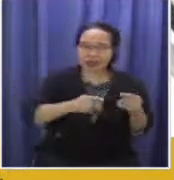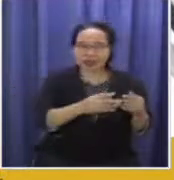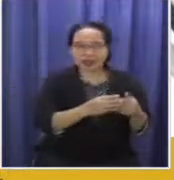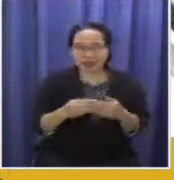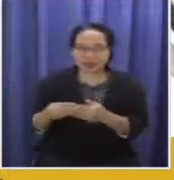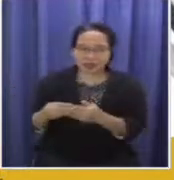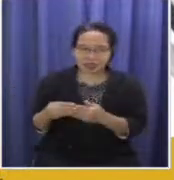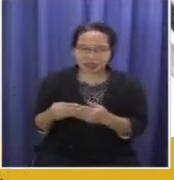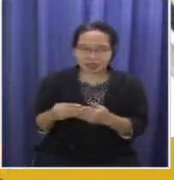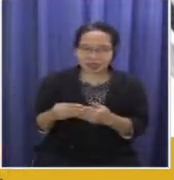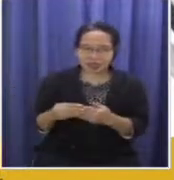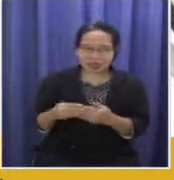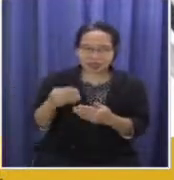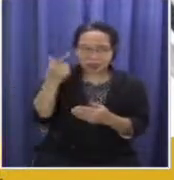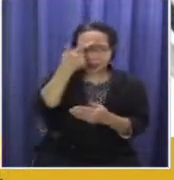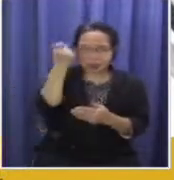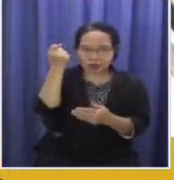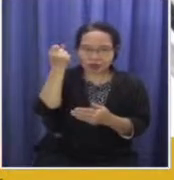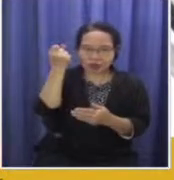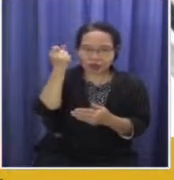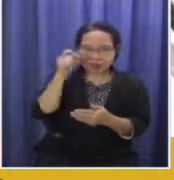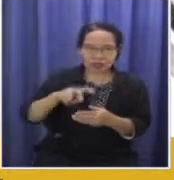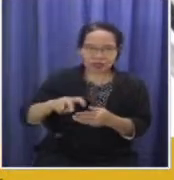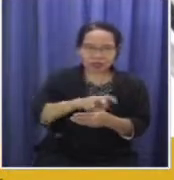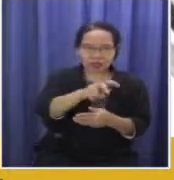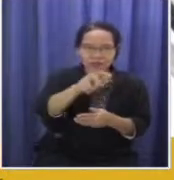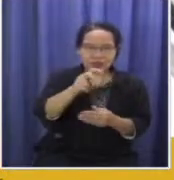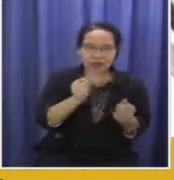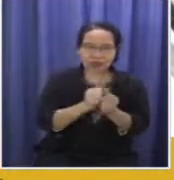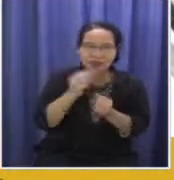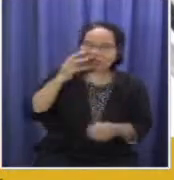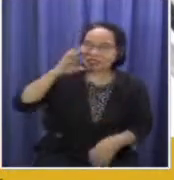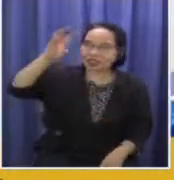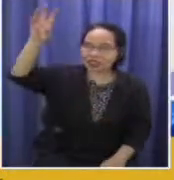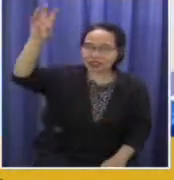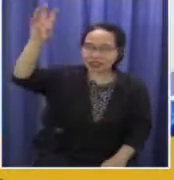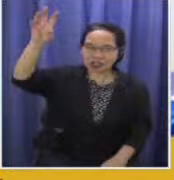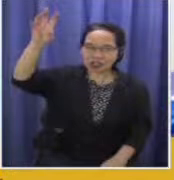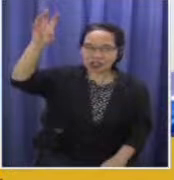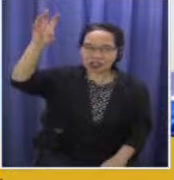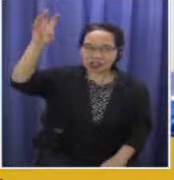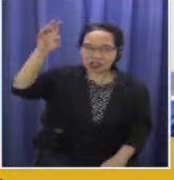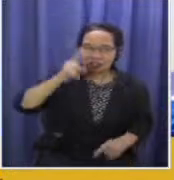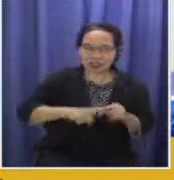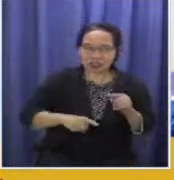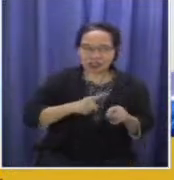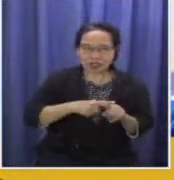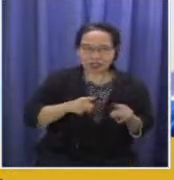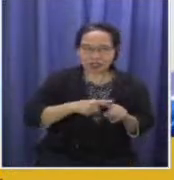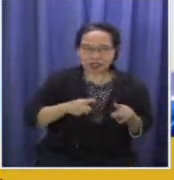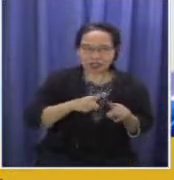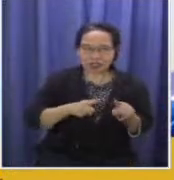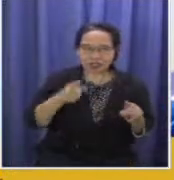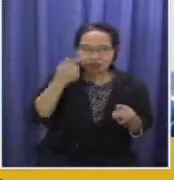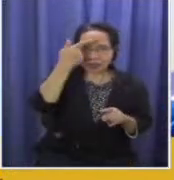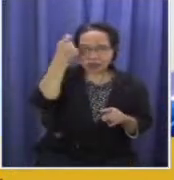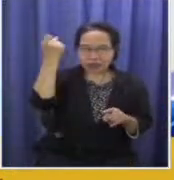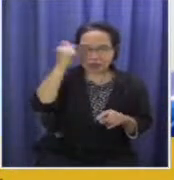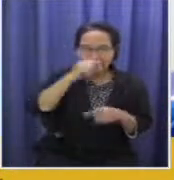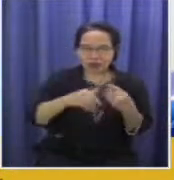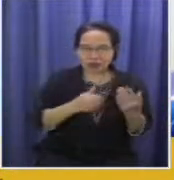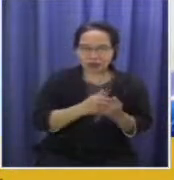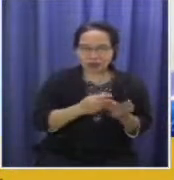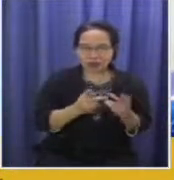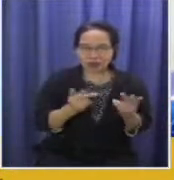them. Because if you travel with the sun, you cannot distinguish, because all